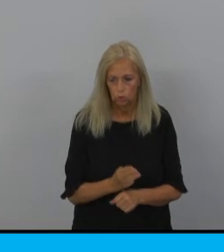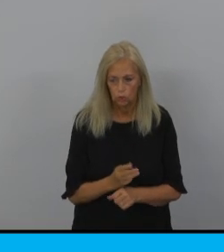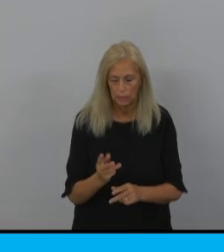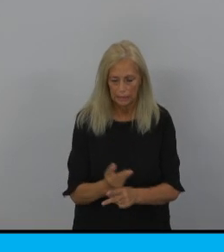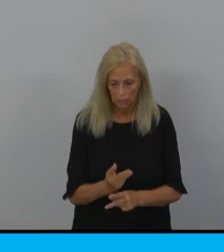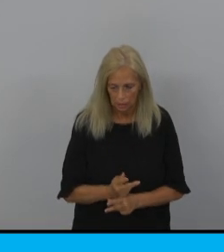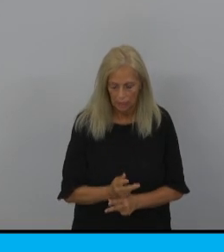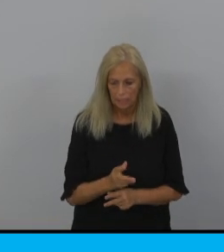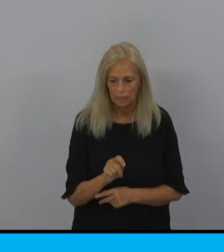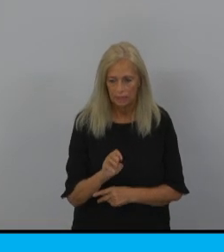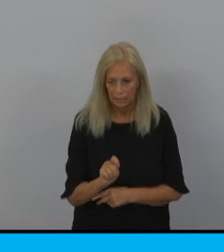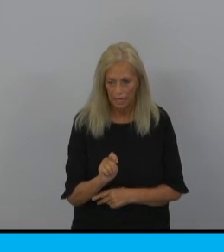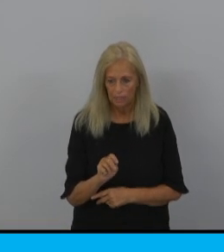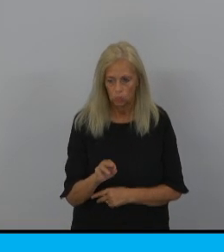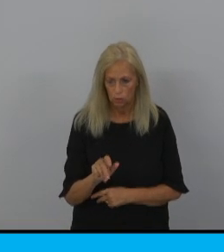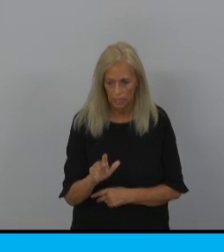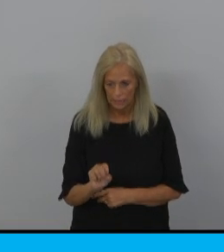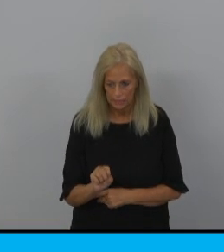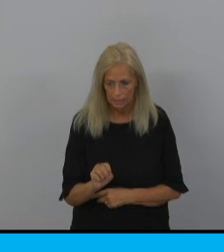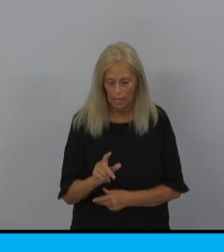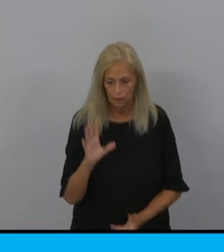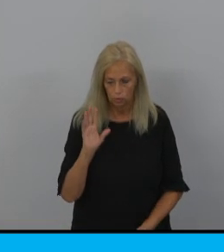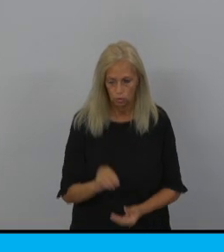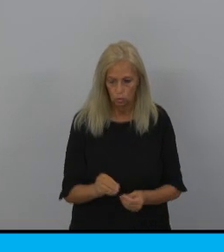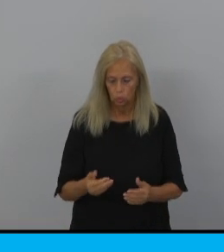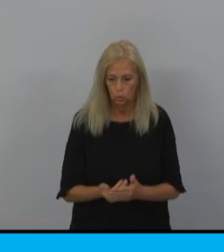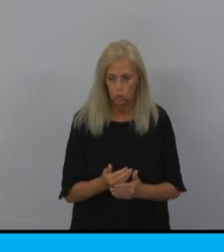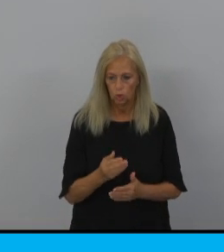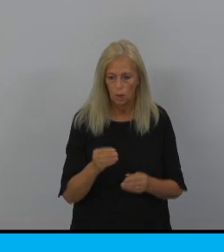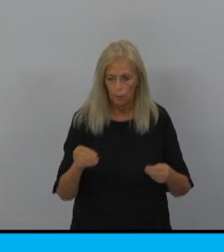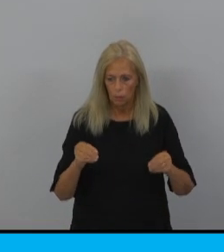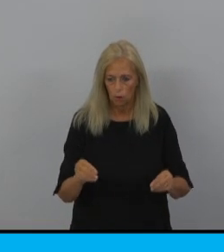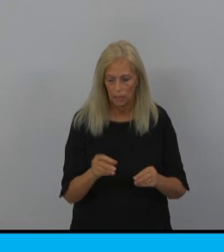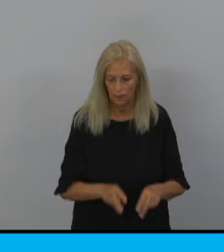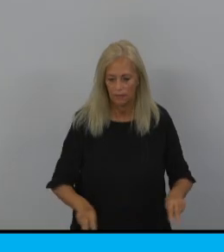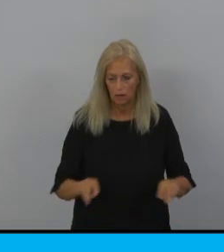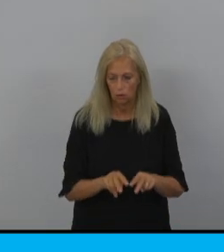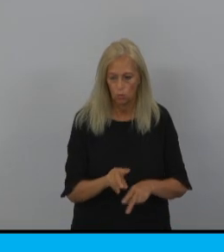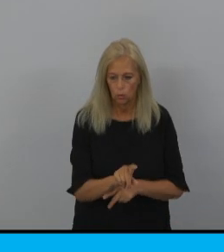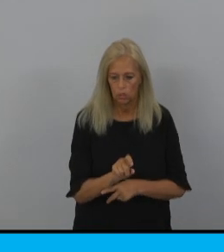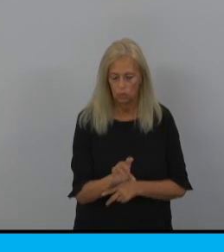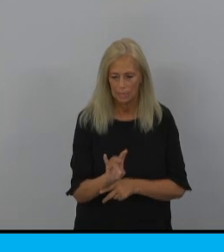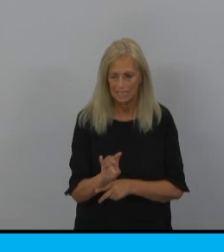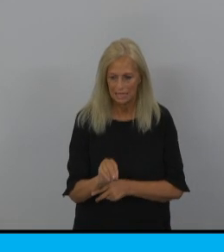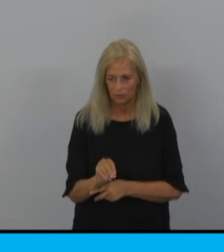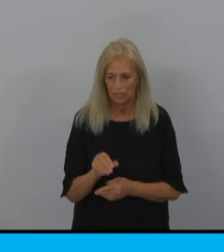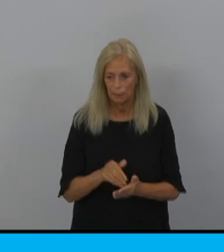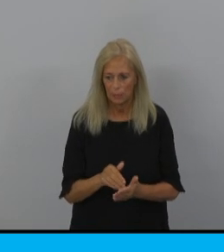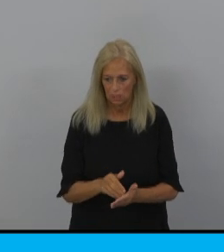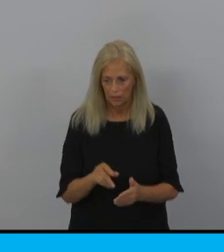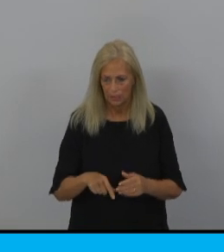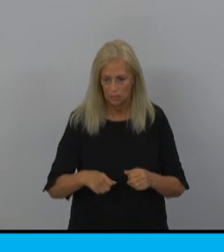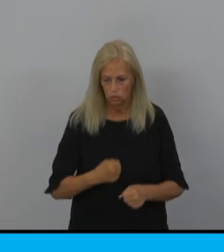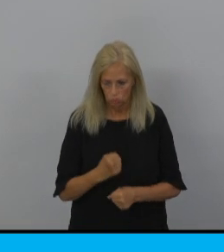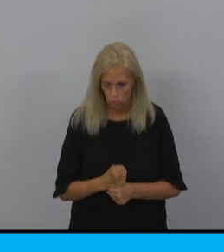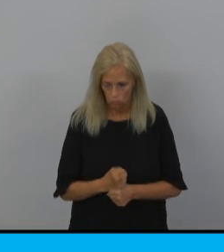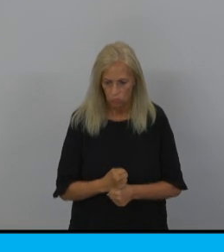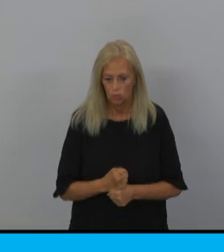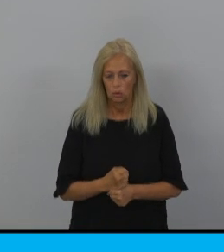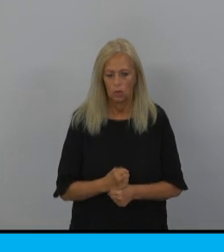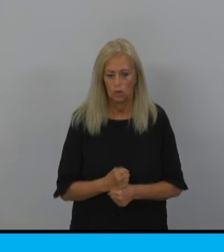calculating our tax rate. So we have total new market value of 170 million this year, and